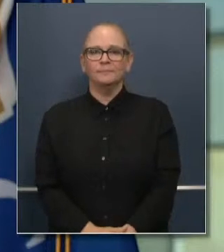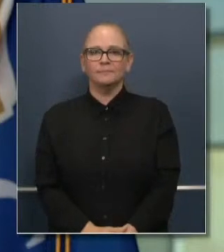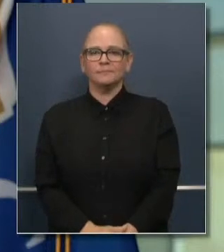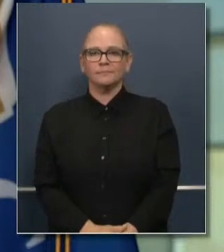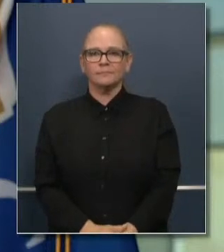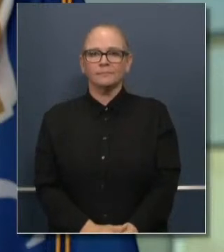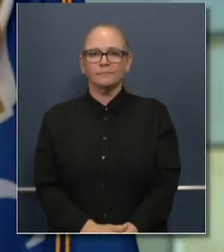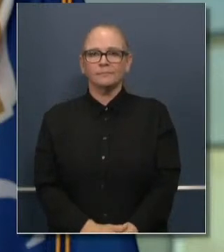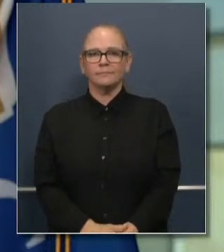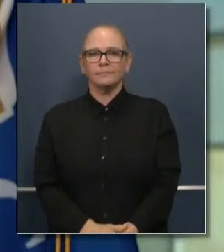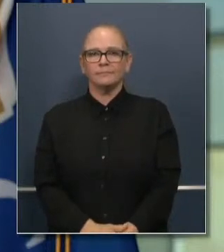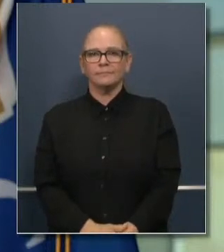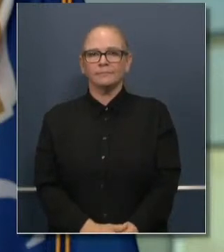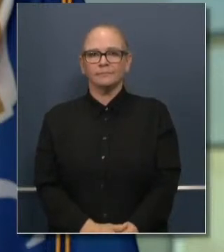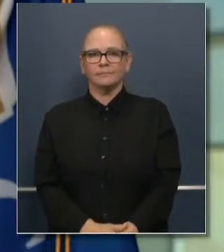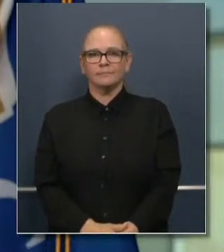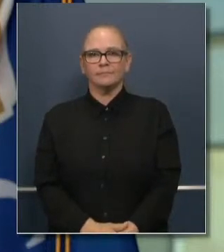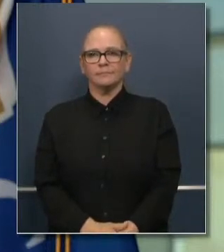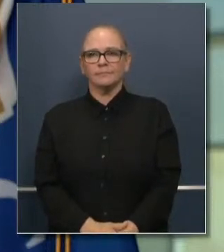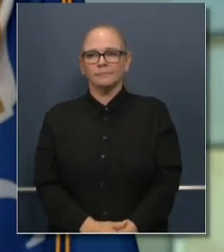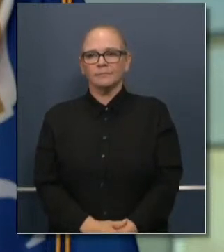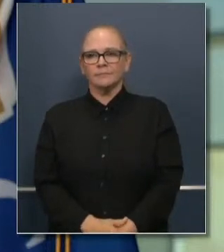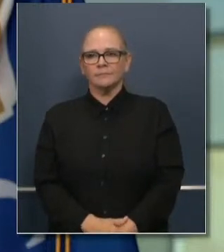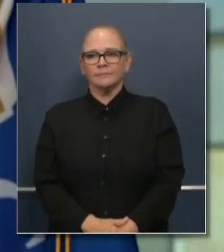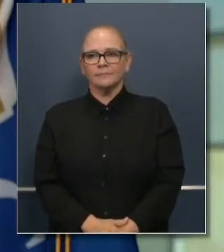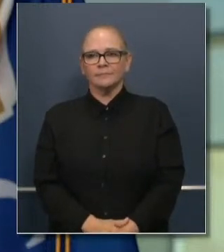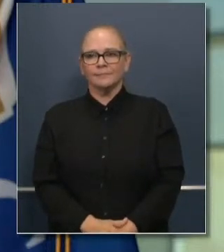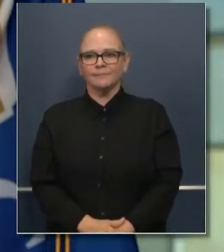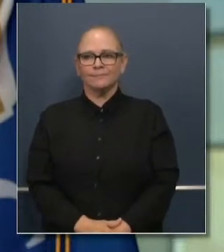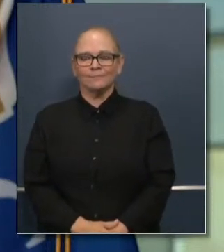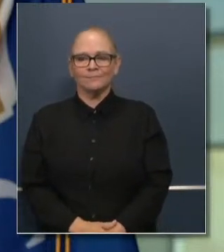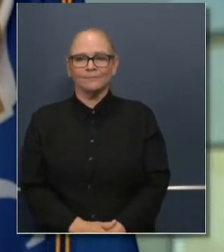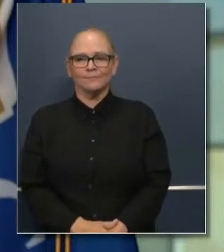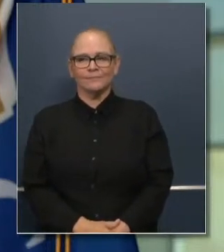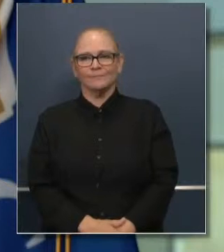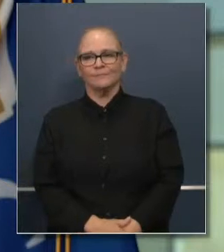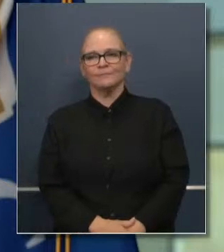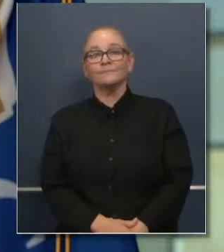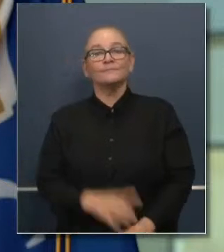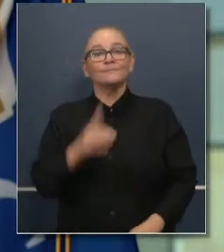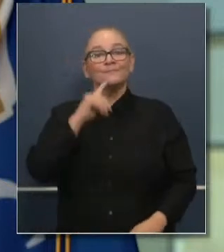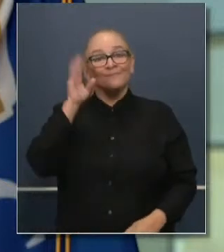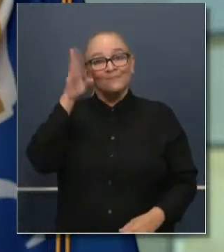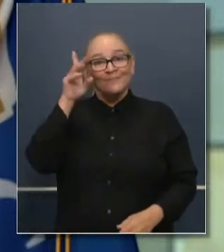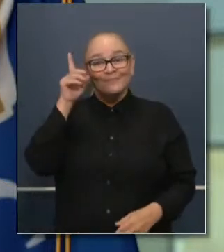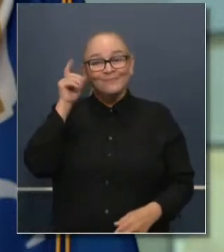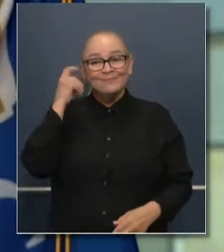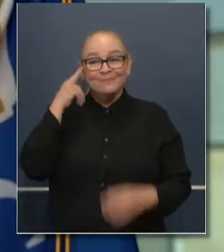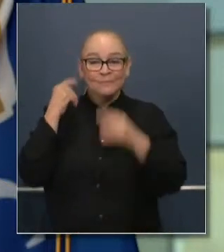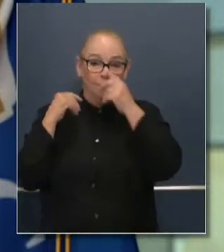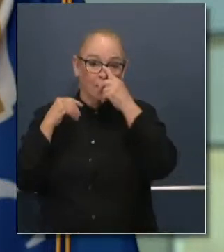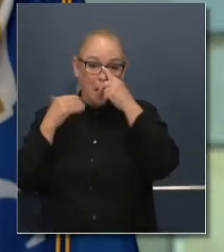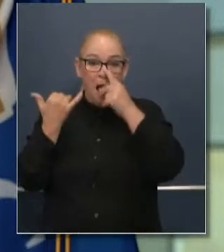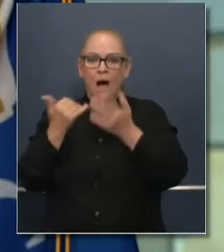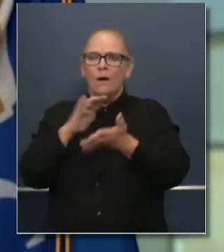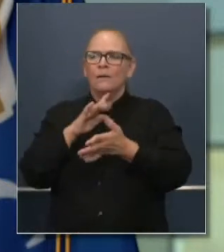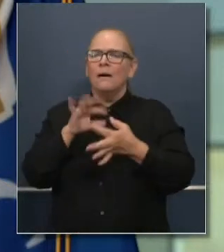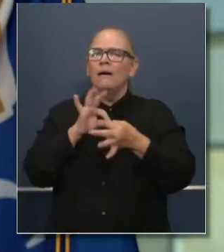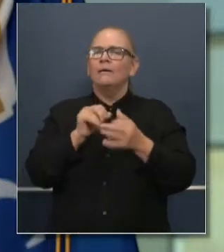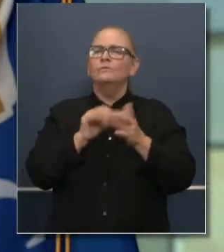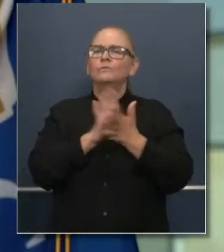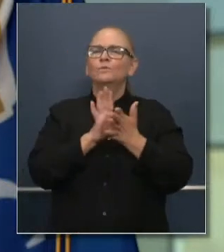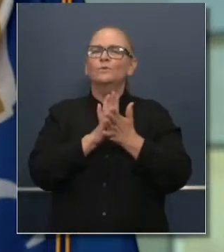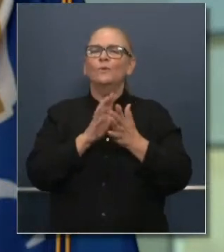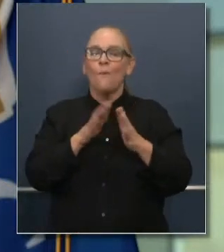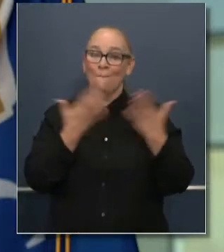Hi, Governor. Thank you for taking my question. As schools get ready to reopen distance learning, and the vast majority of them,